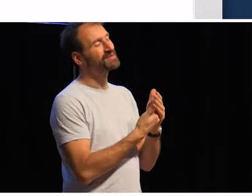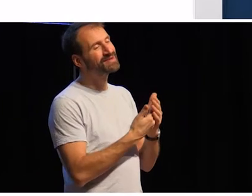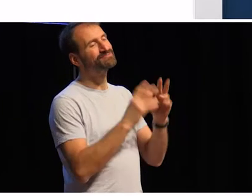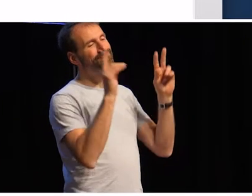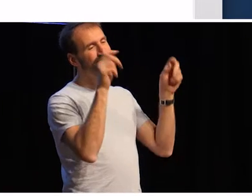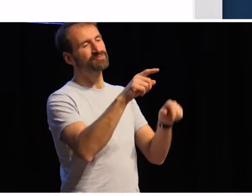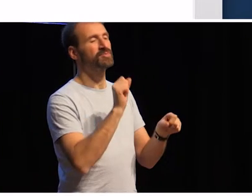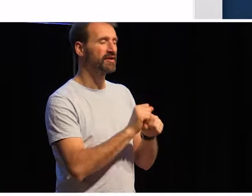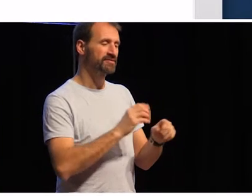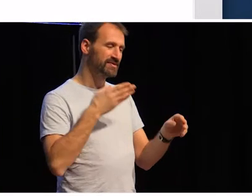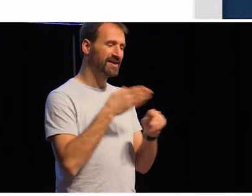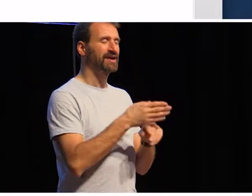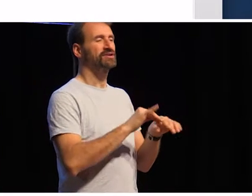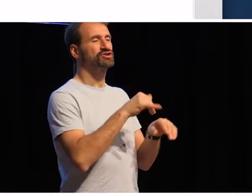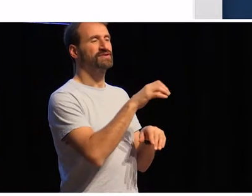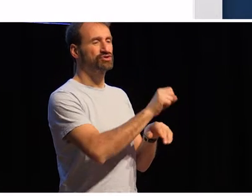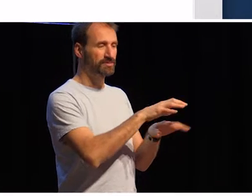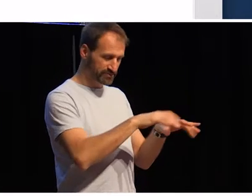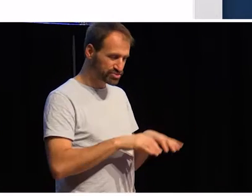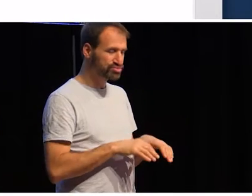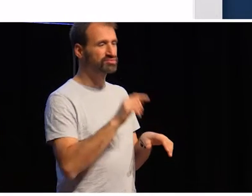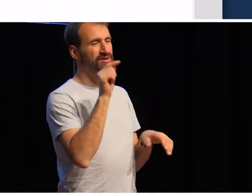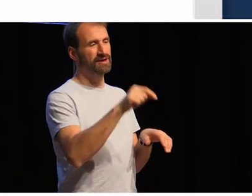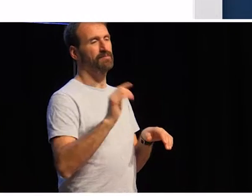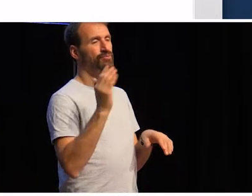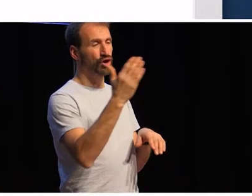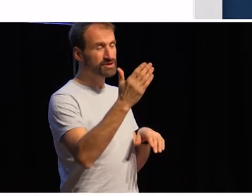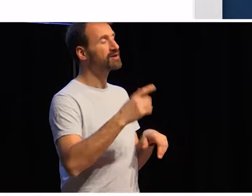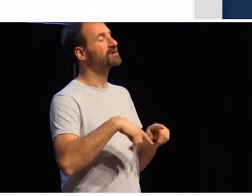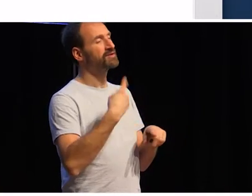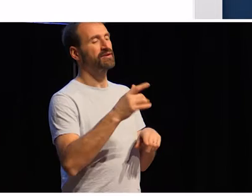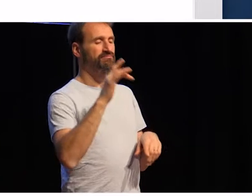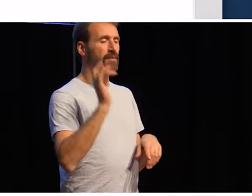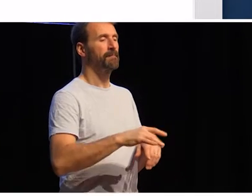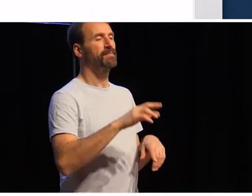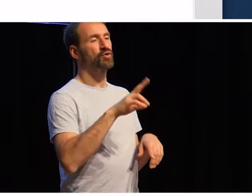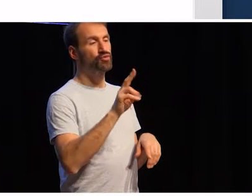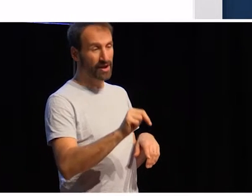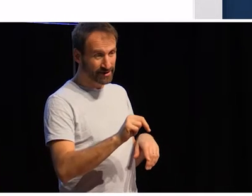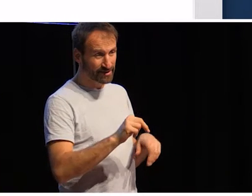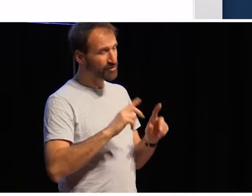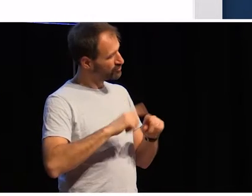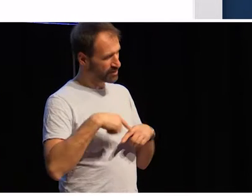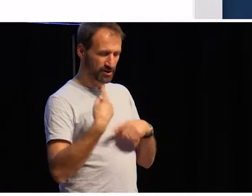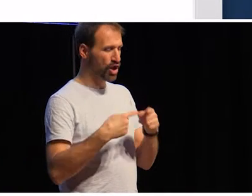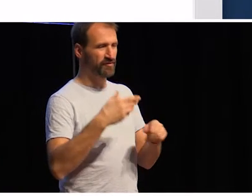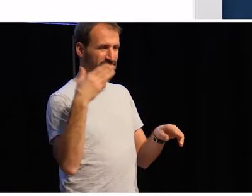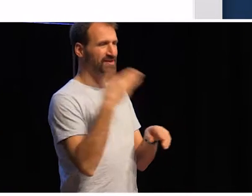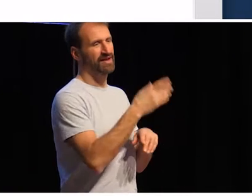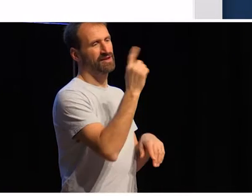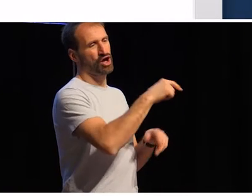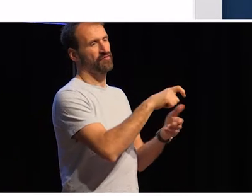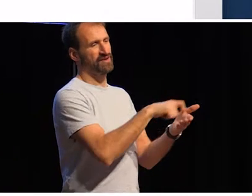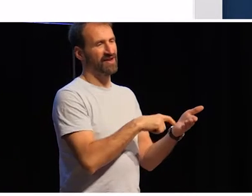some JavaScript directly in your browser, then click on run, and run that code directly on a device, which is a great way